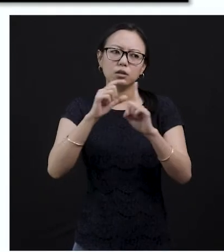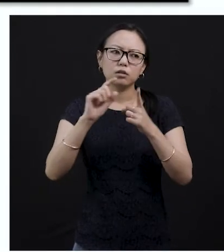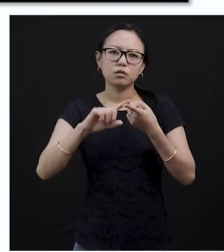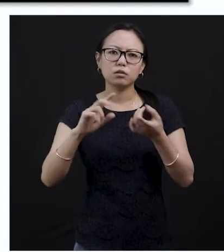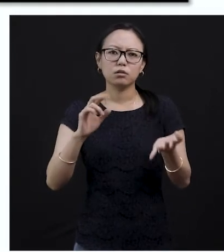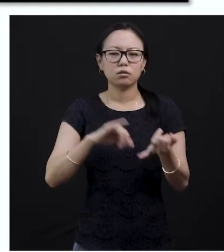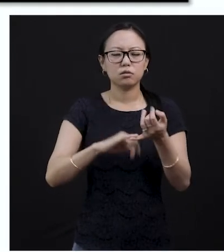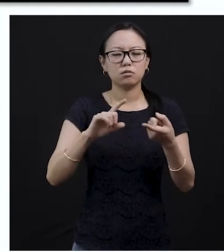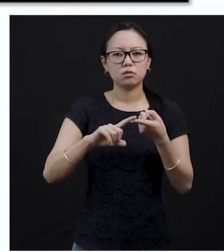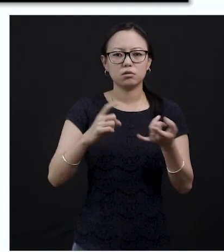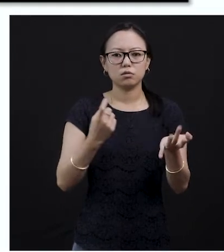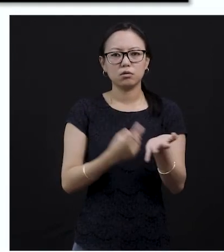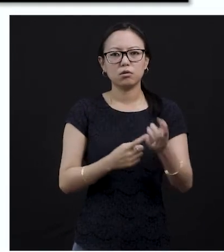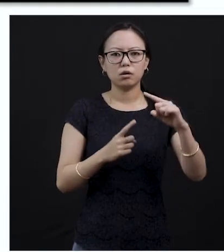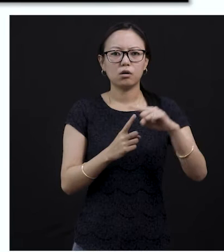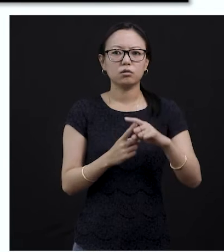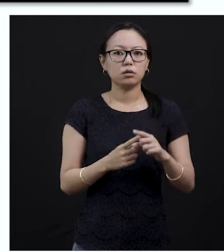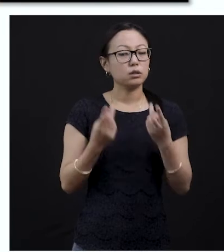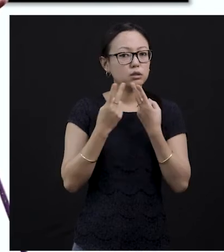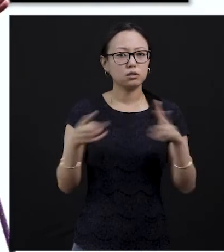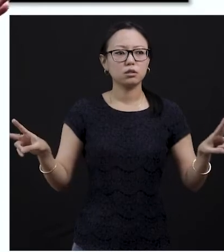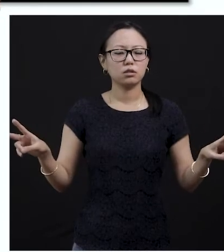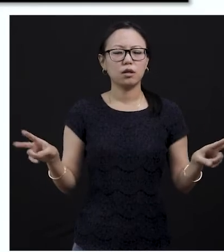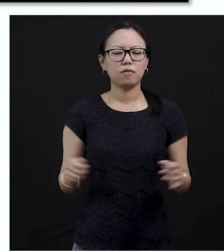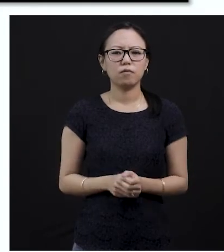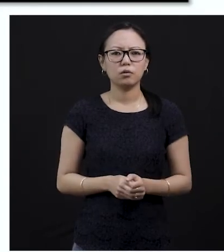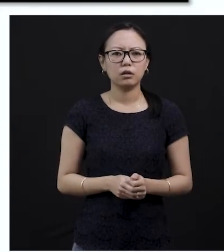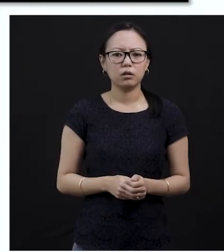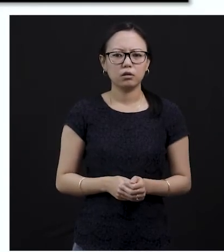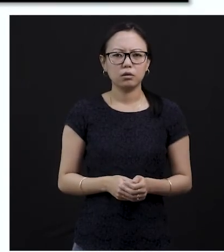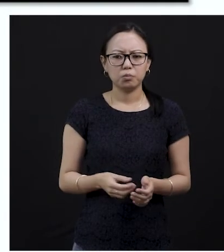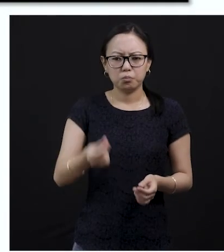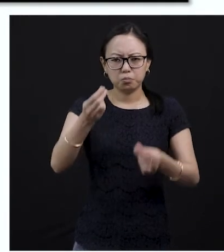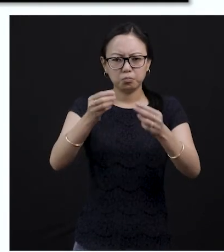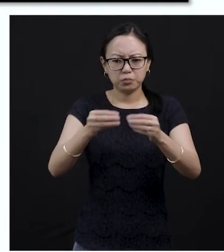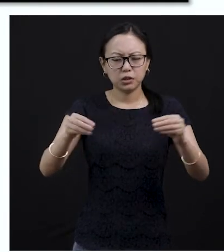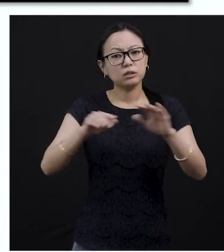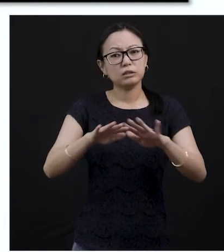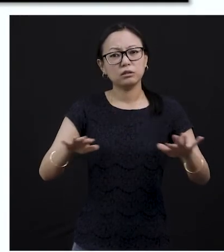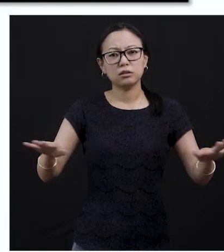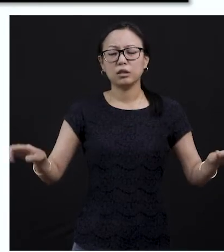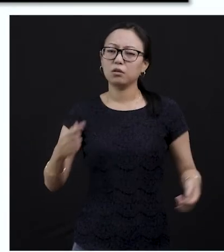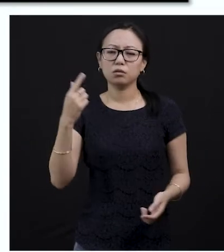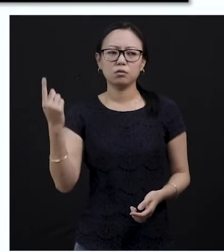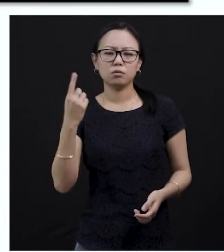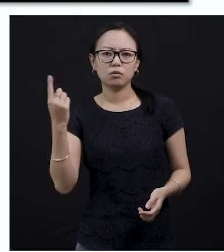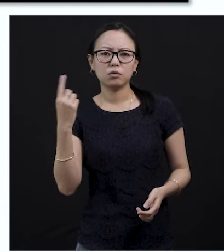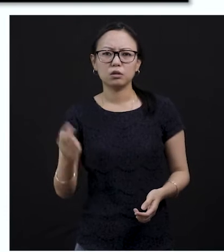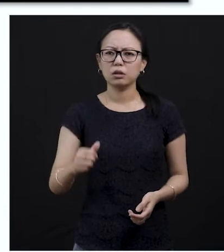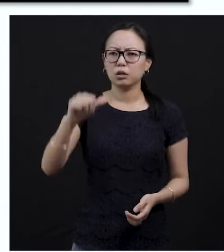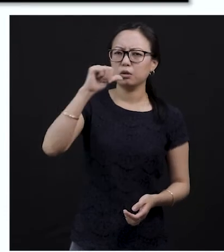others because there is only sand, okay? All the desert area is filled with sand and